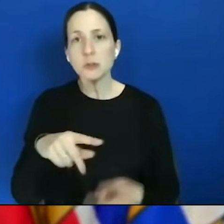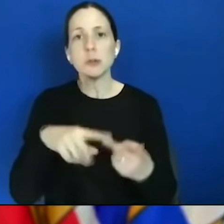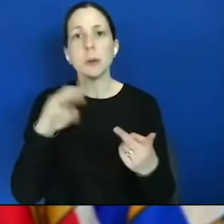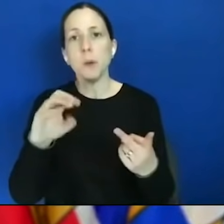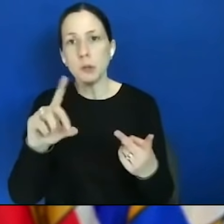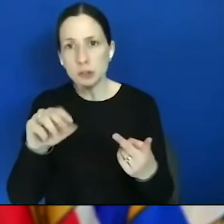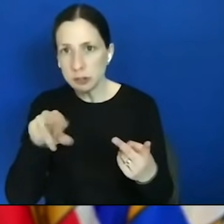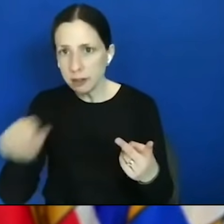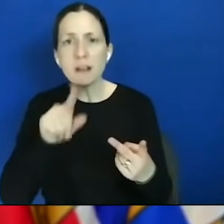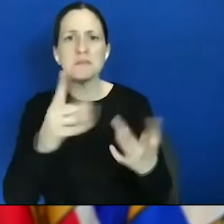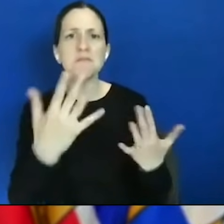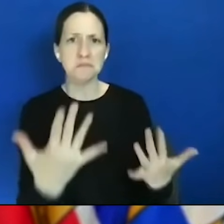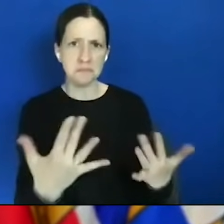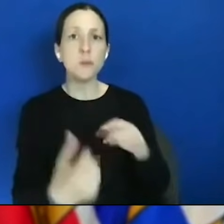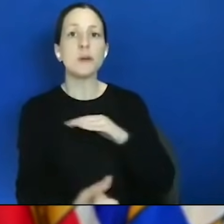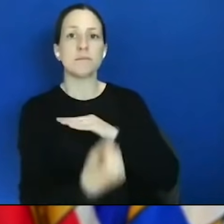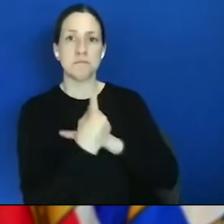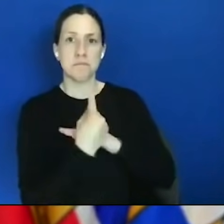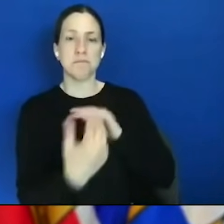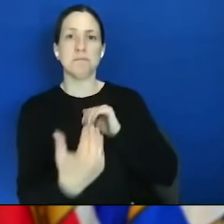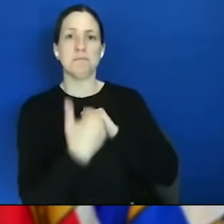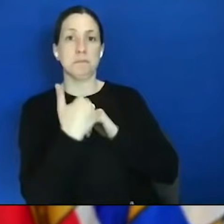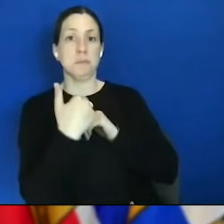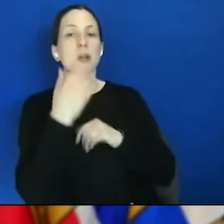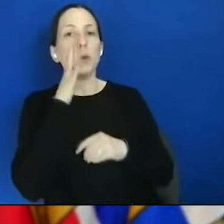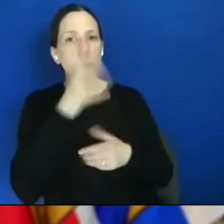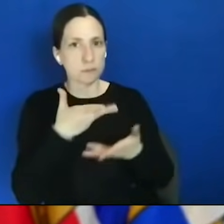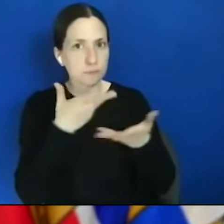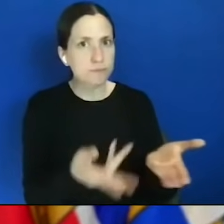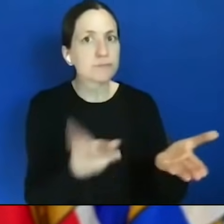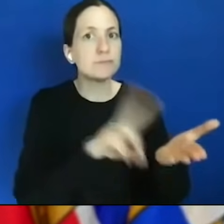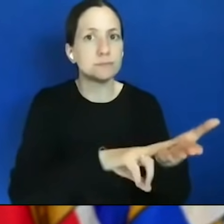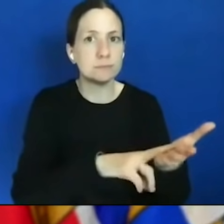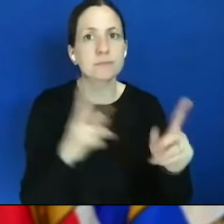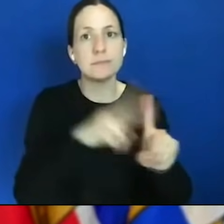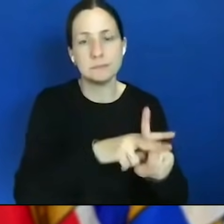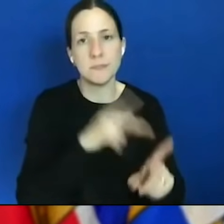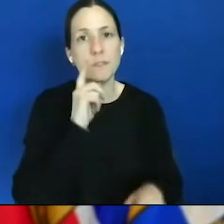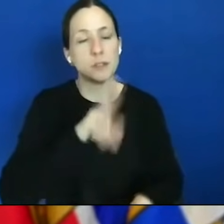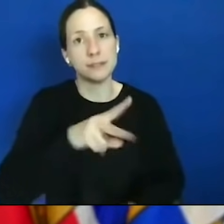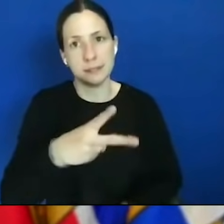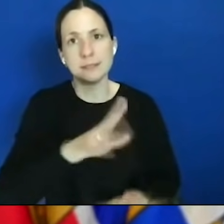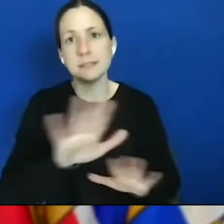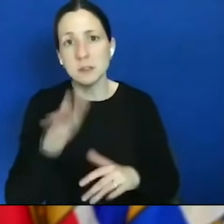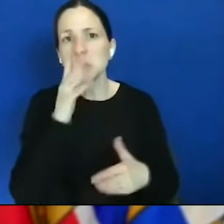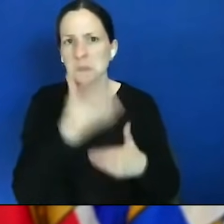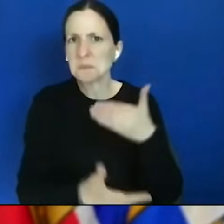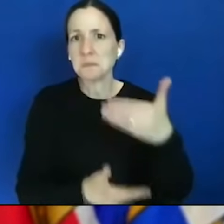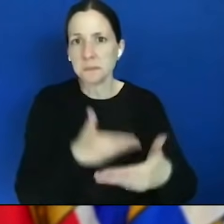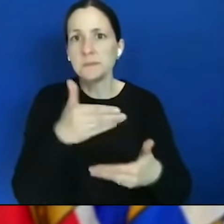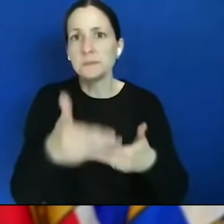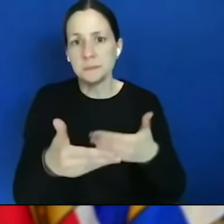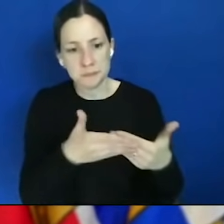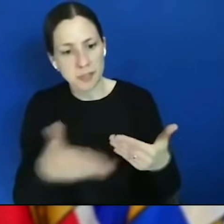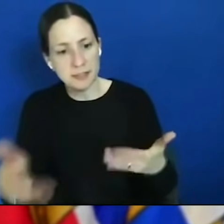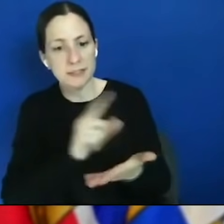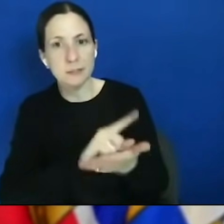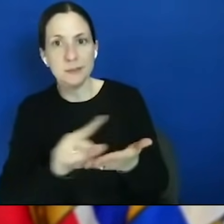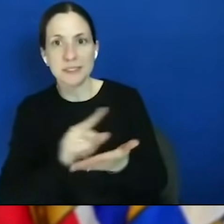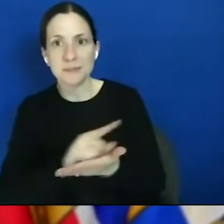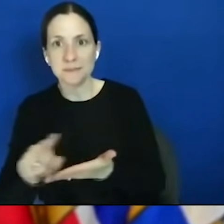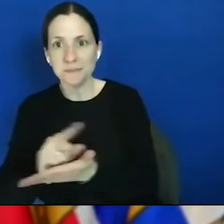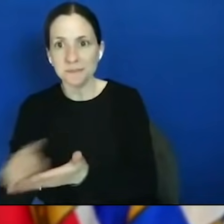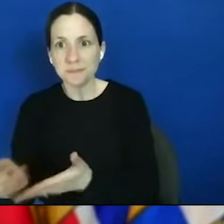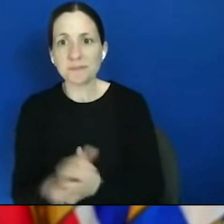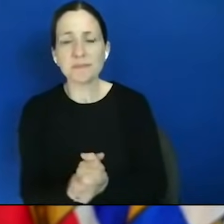will start to happen starting next week and will roll out over the sequential weeks. As we all know, and